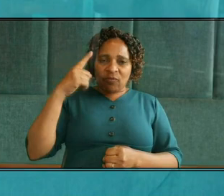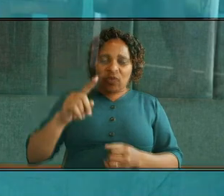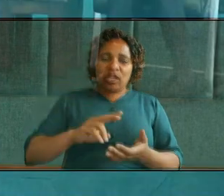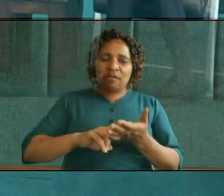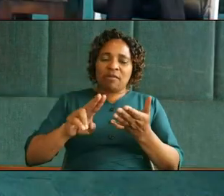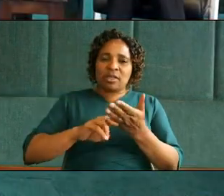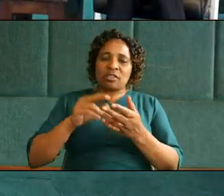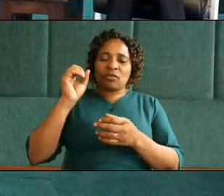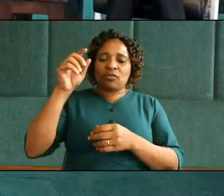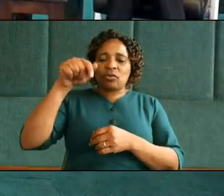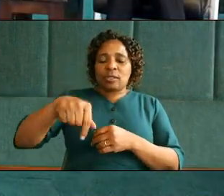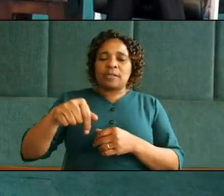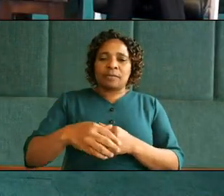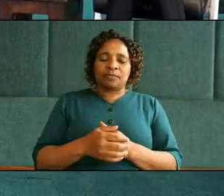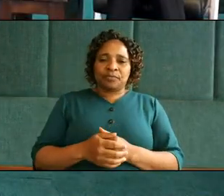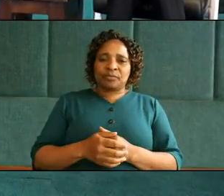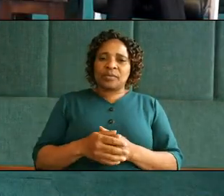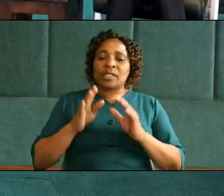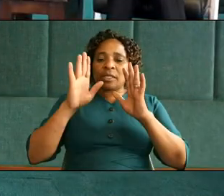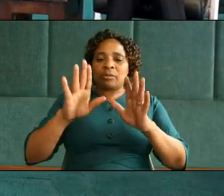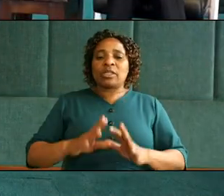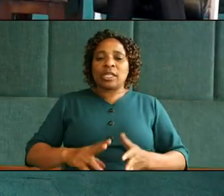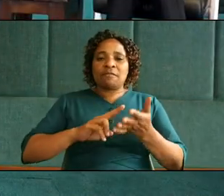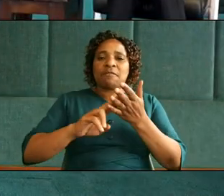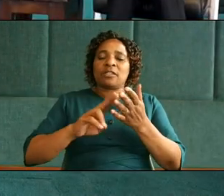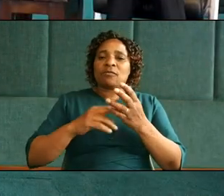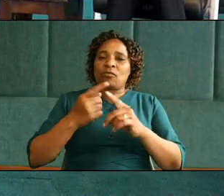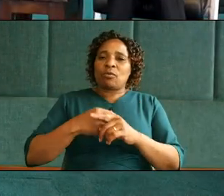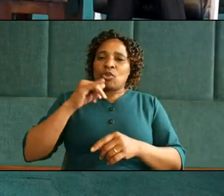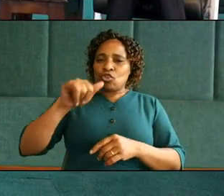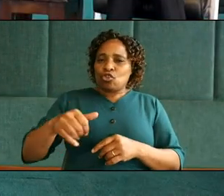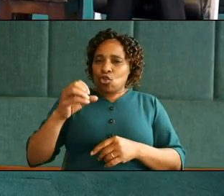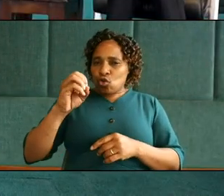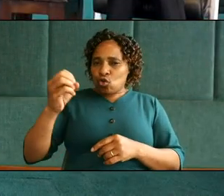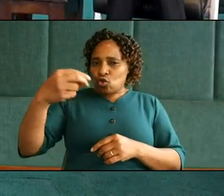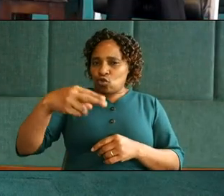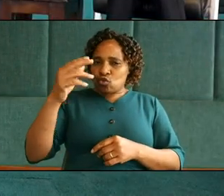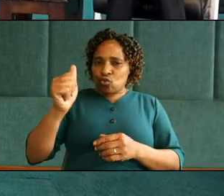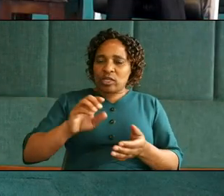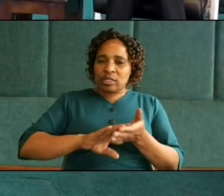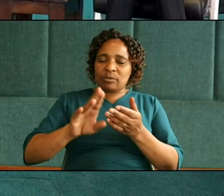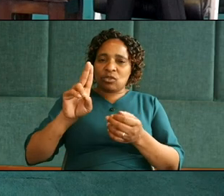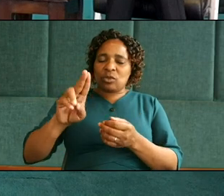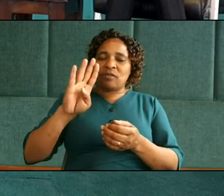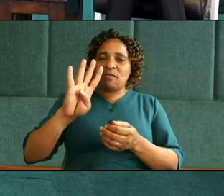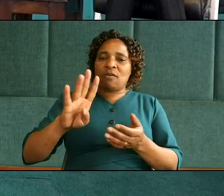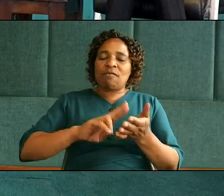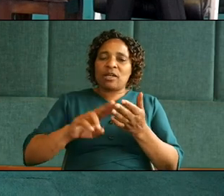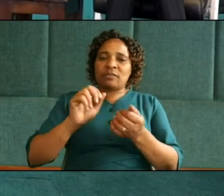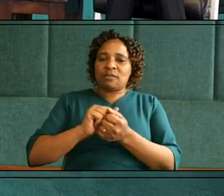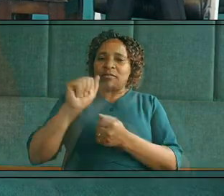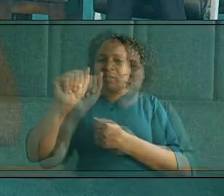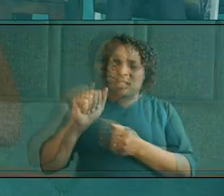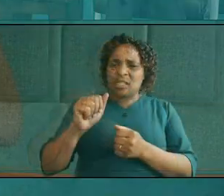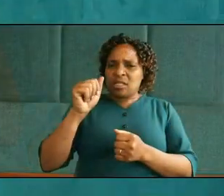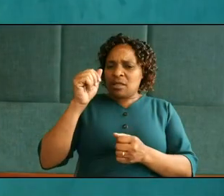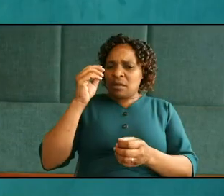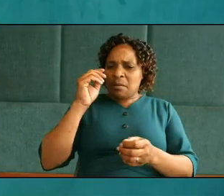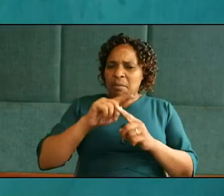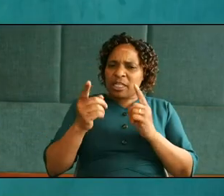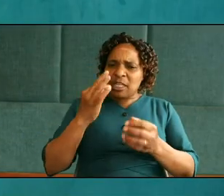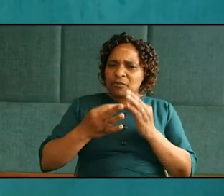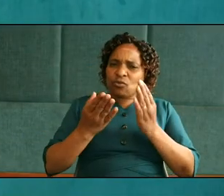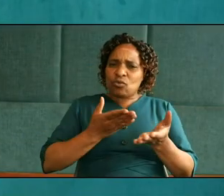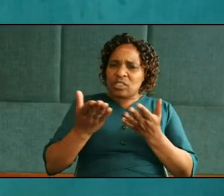today. The key text is from Joshua 24 verse 15. And it says, but if serving the Lord